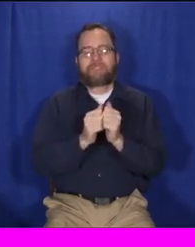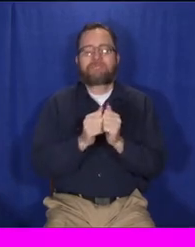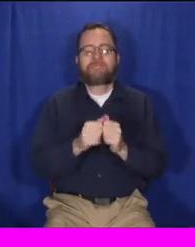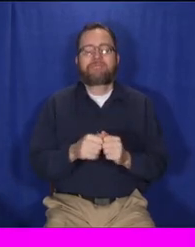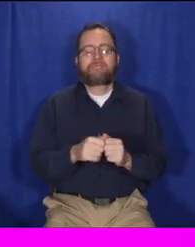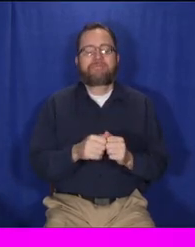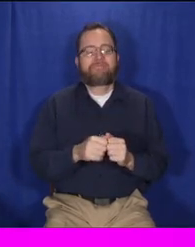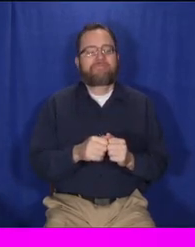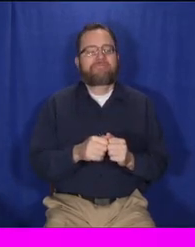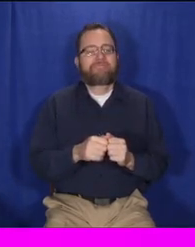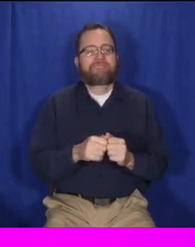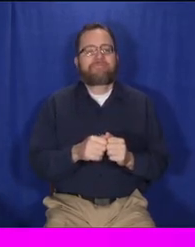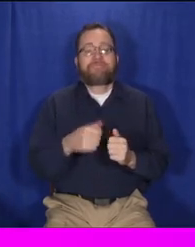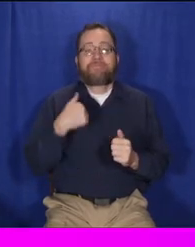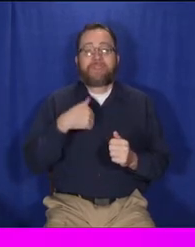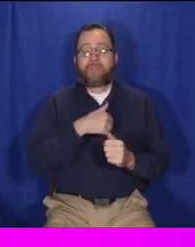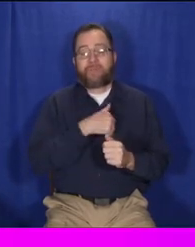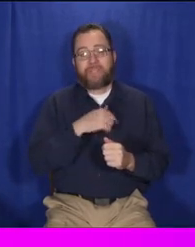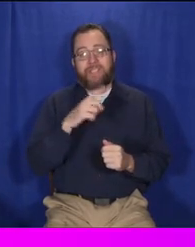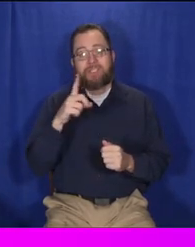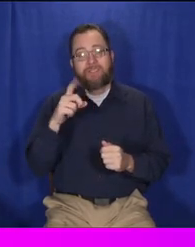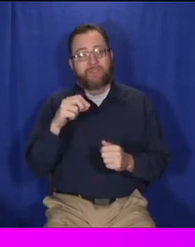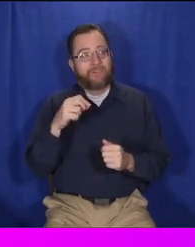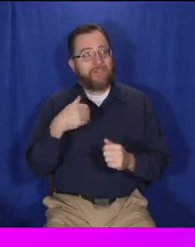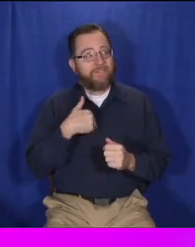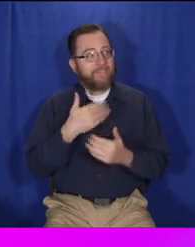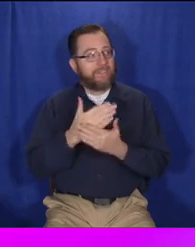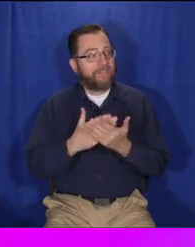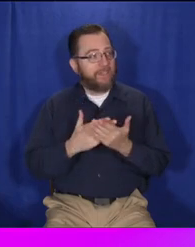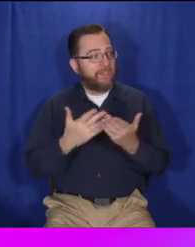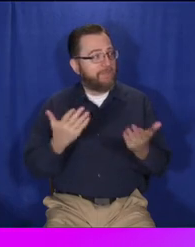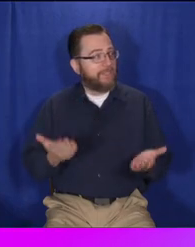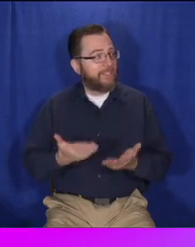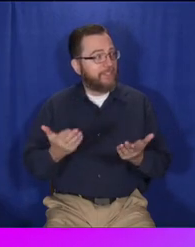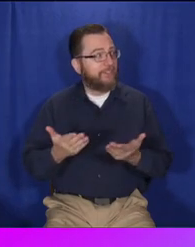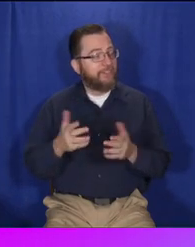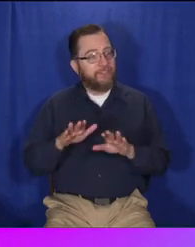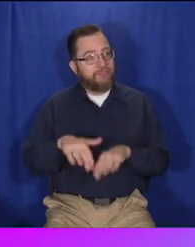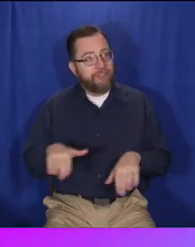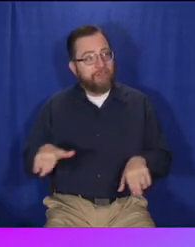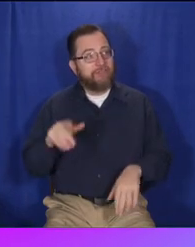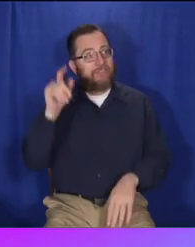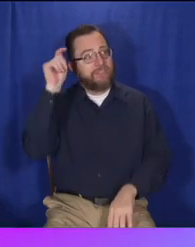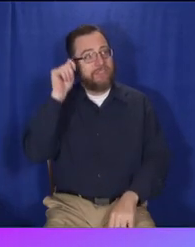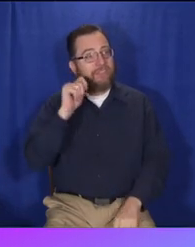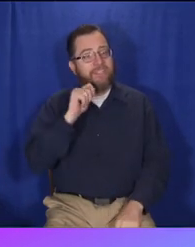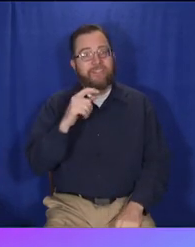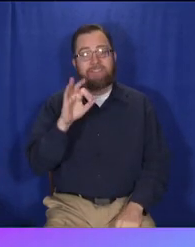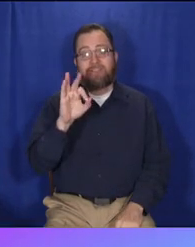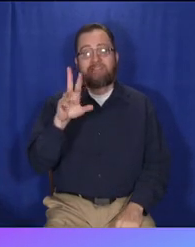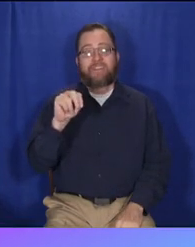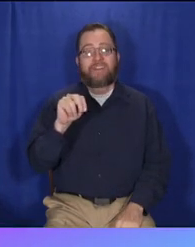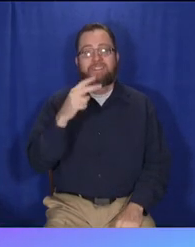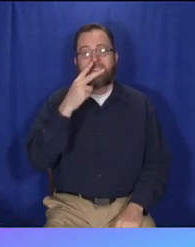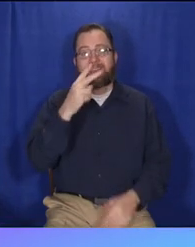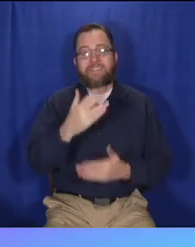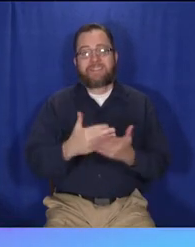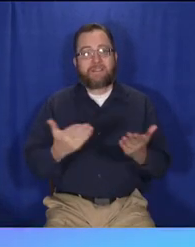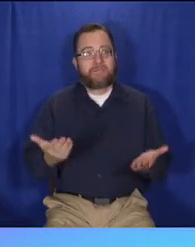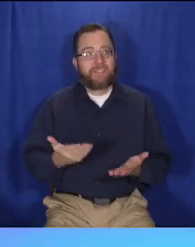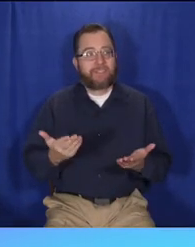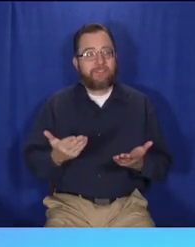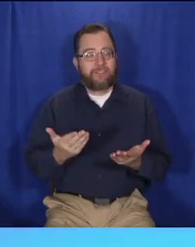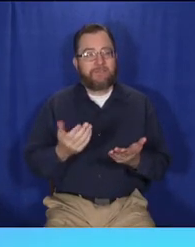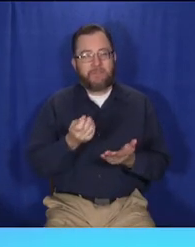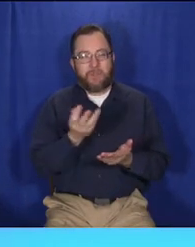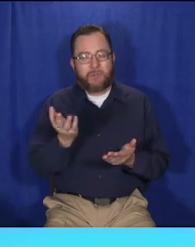And so we know we actually have some people in the building here today. So that's encouraging and that's fun. It's good to see some faces here. But we know also many of you